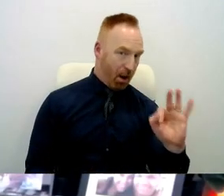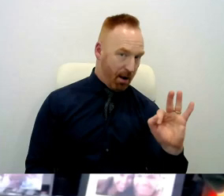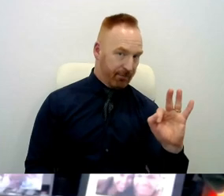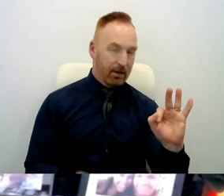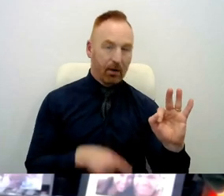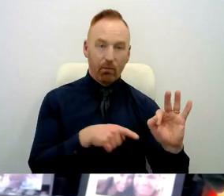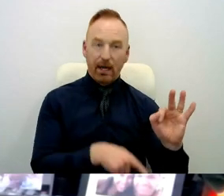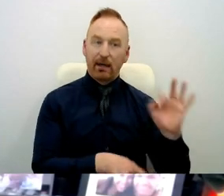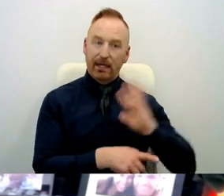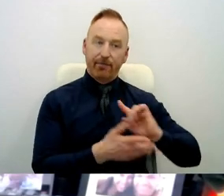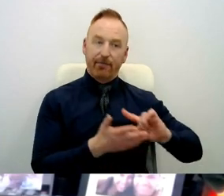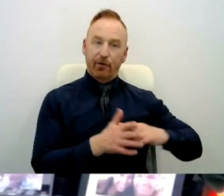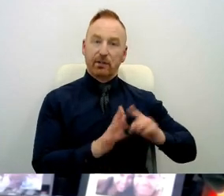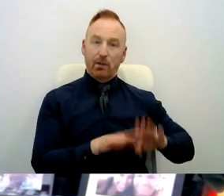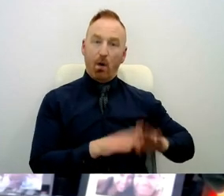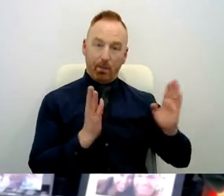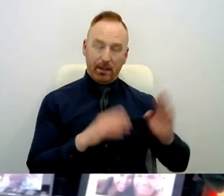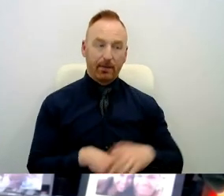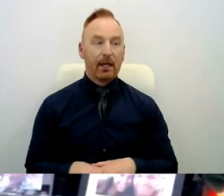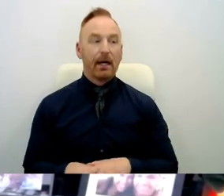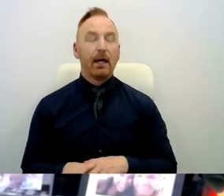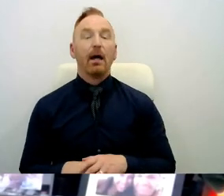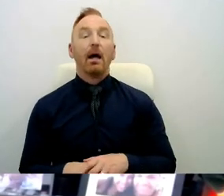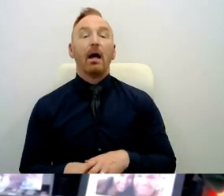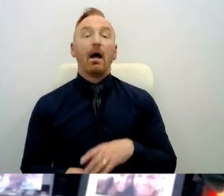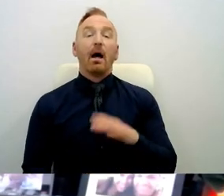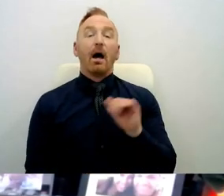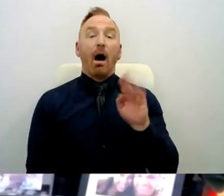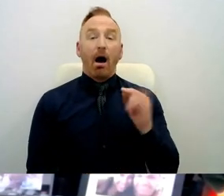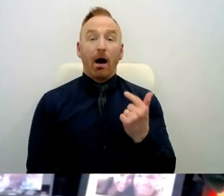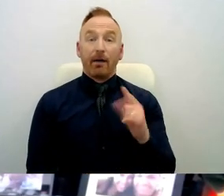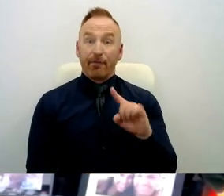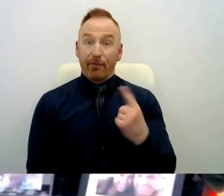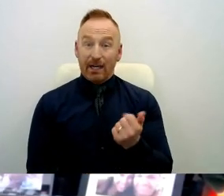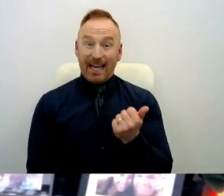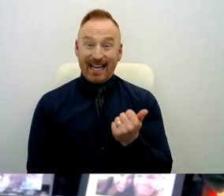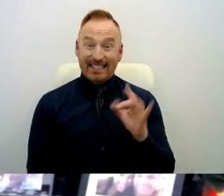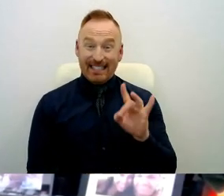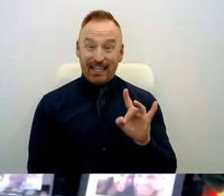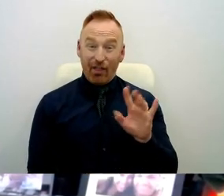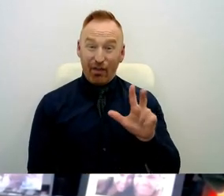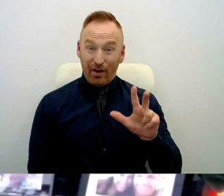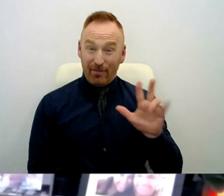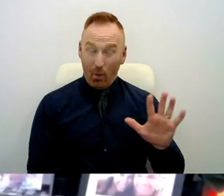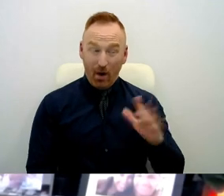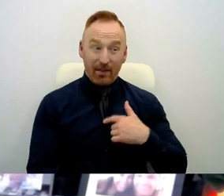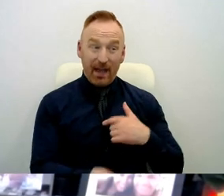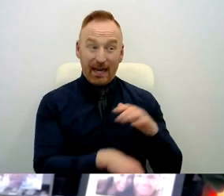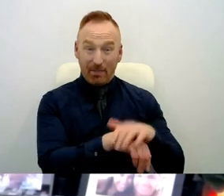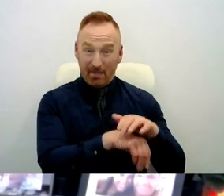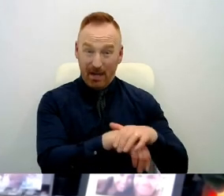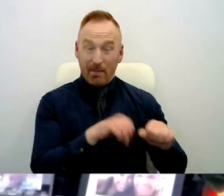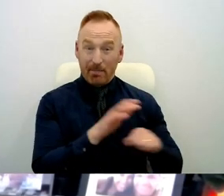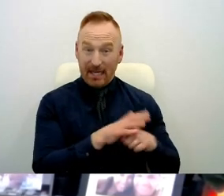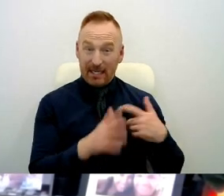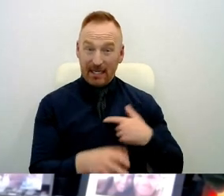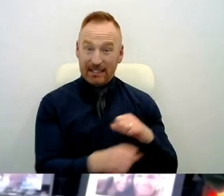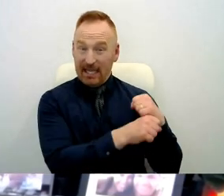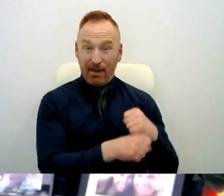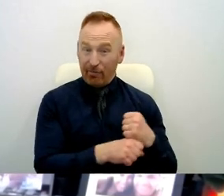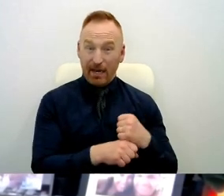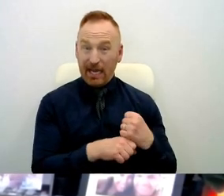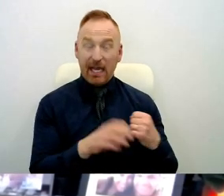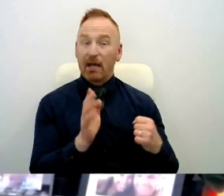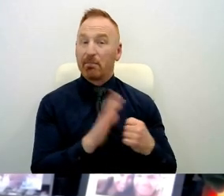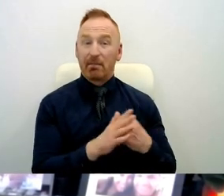establishment. Slavery was abolished in the British Empire on August 1st, 1834, which is now very recently, only last year,